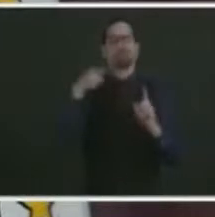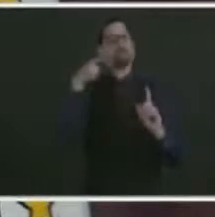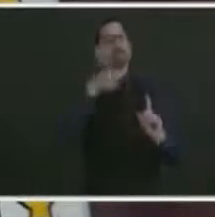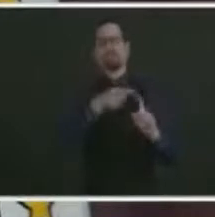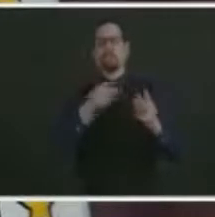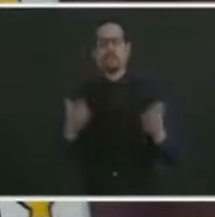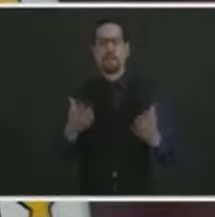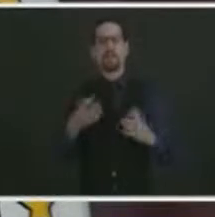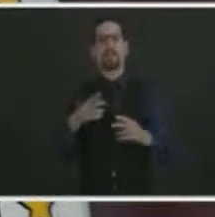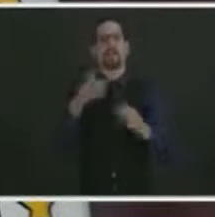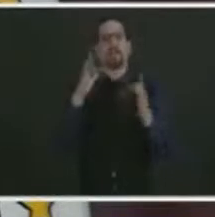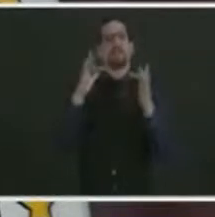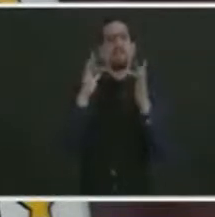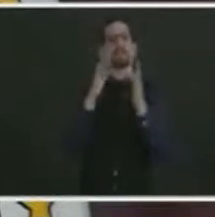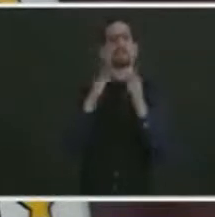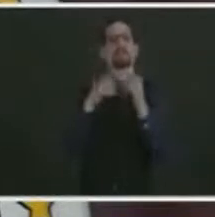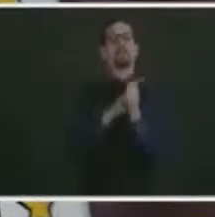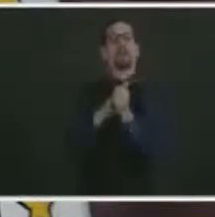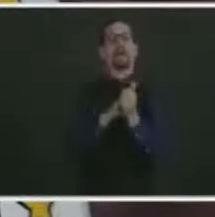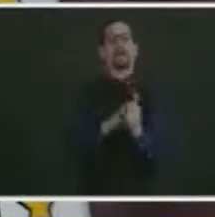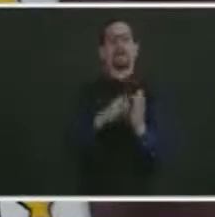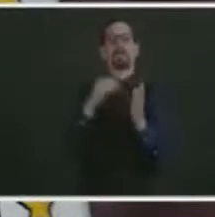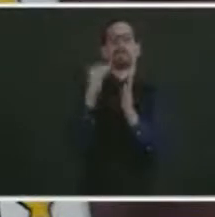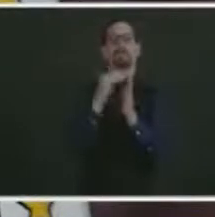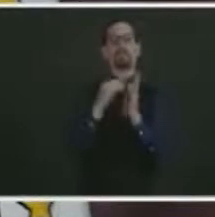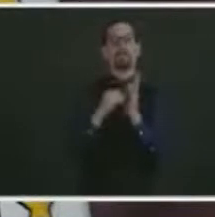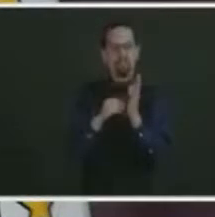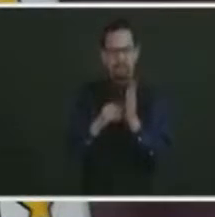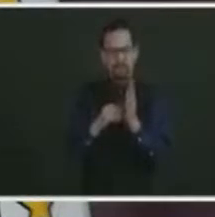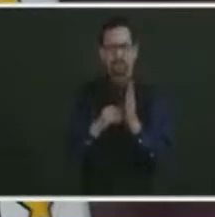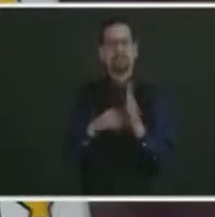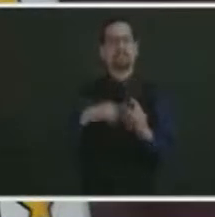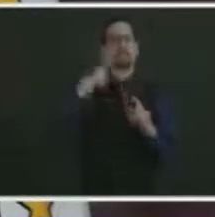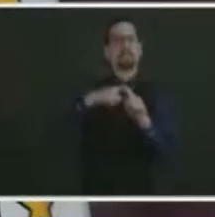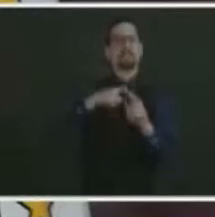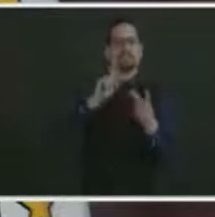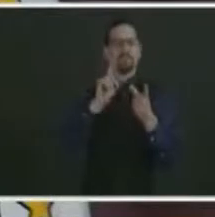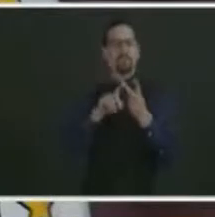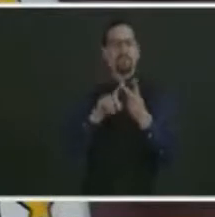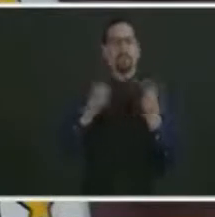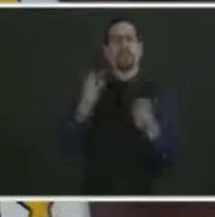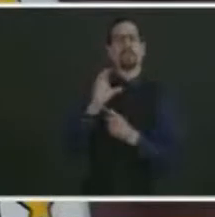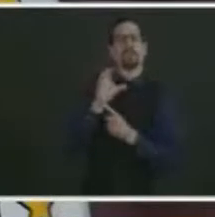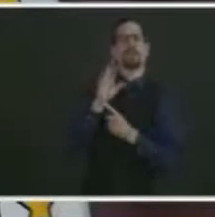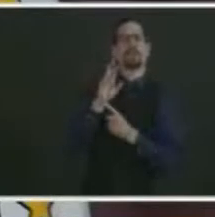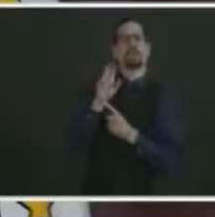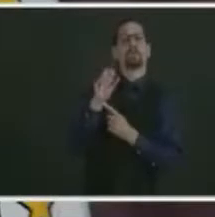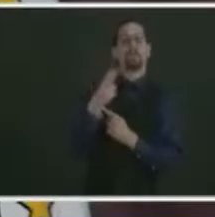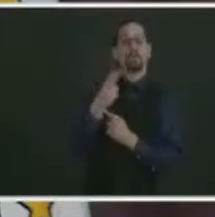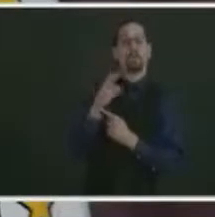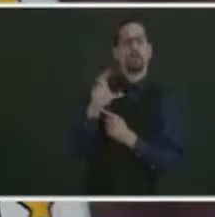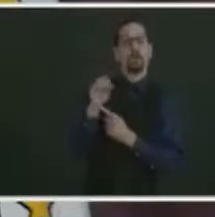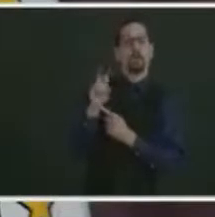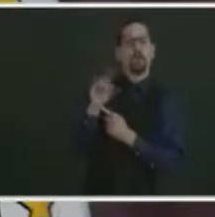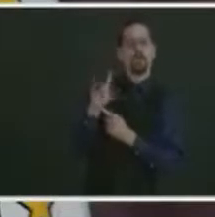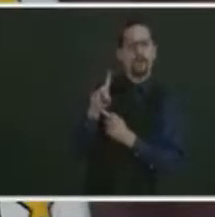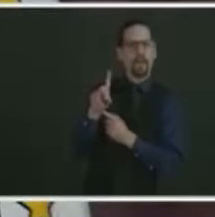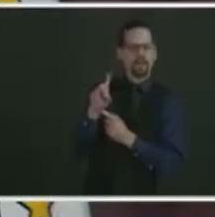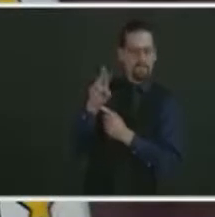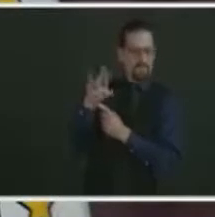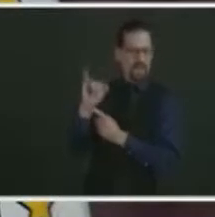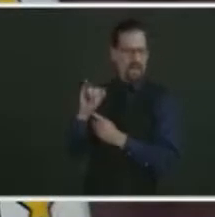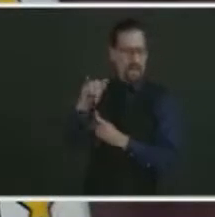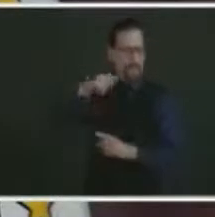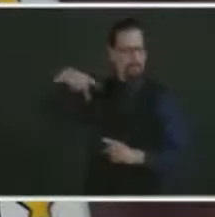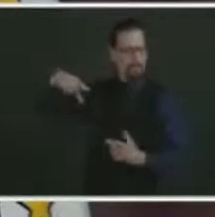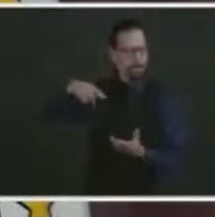contact tracing and the Crush COVID RI app, which supports contact tracing. I will say that as I've been